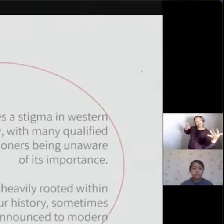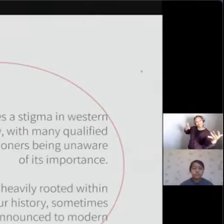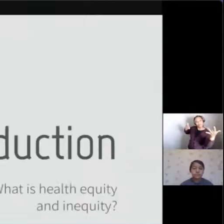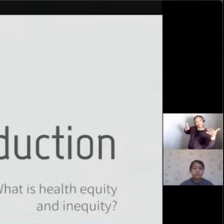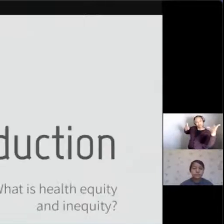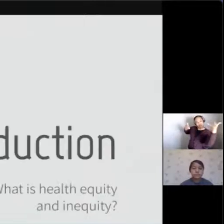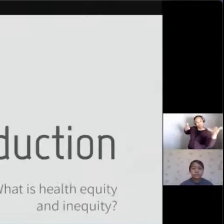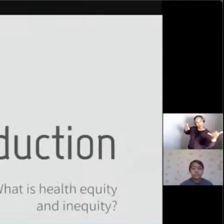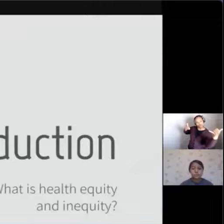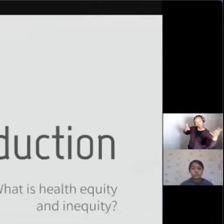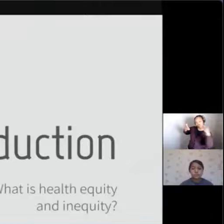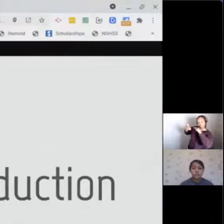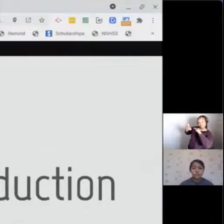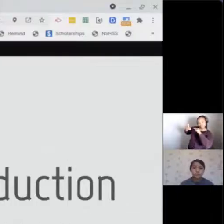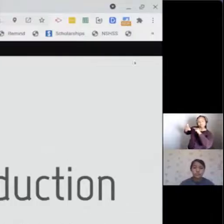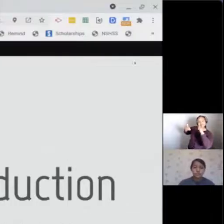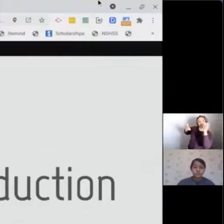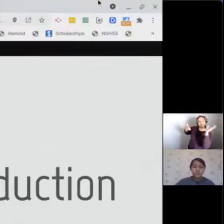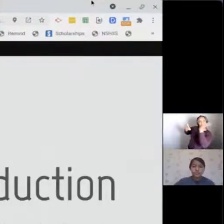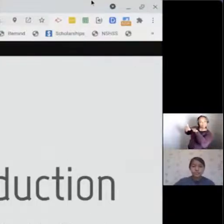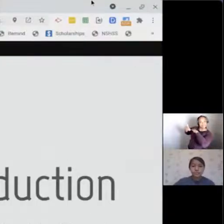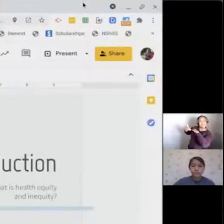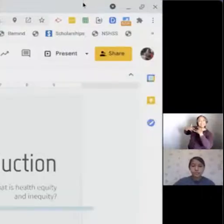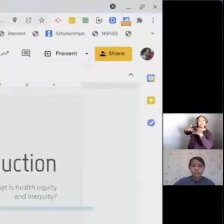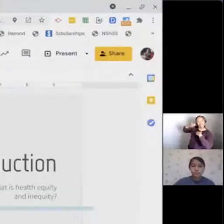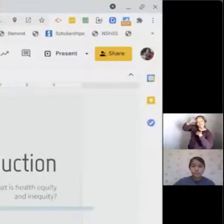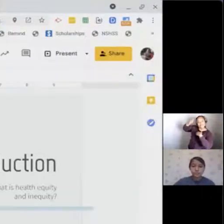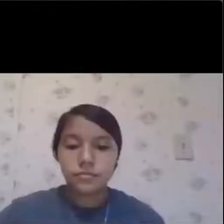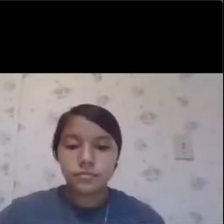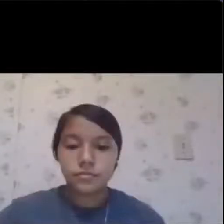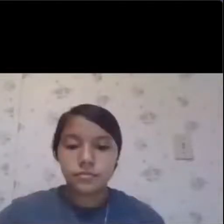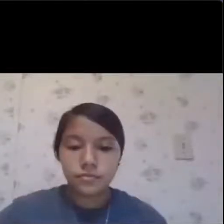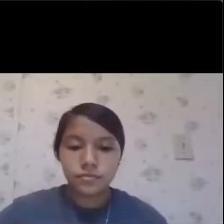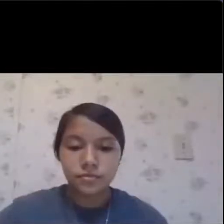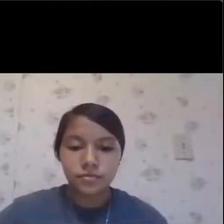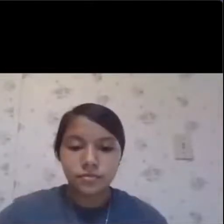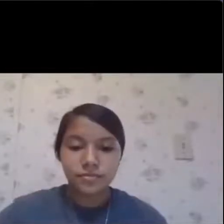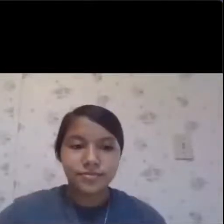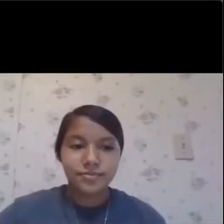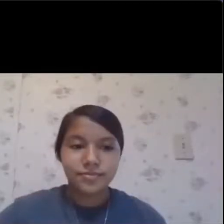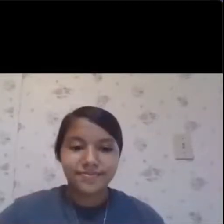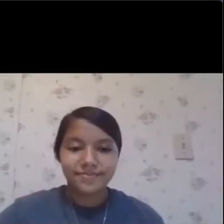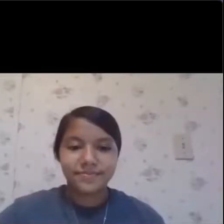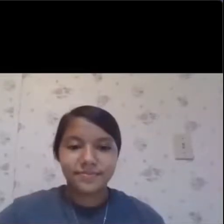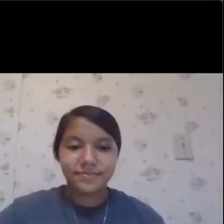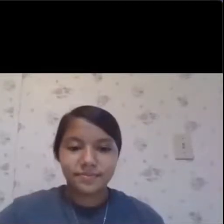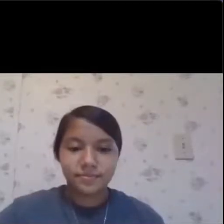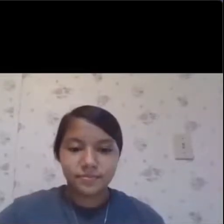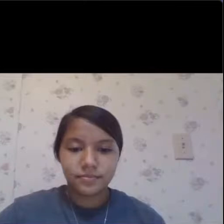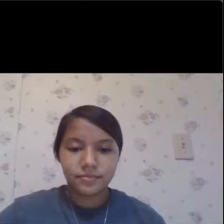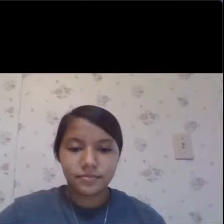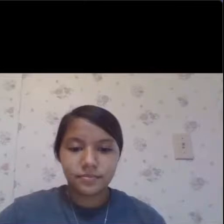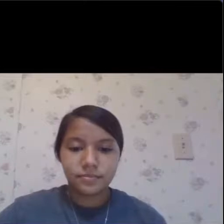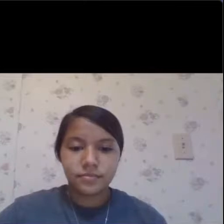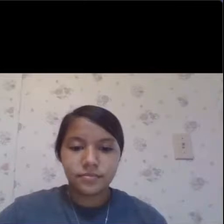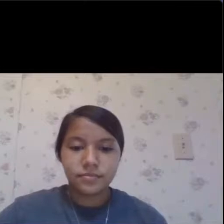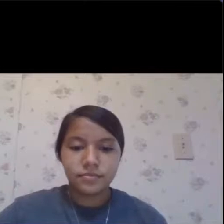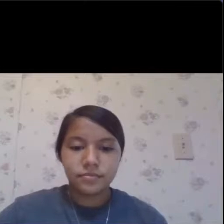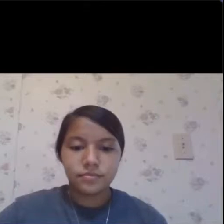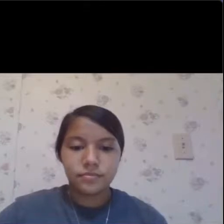So, and I will be presenting or shifting off to Sydney. Thank you.